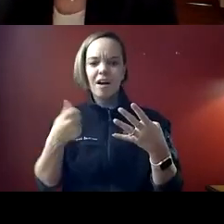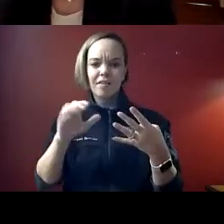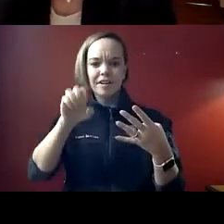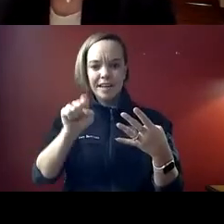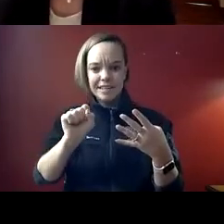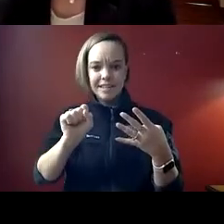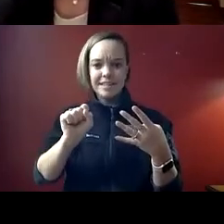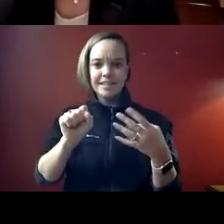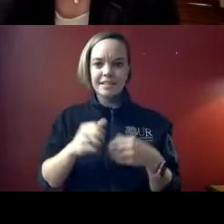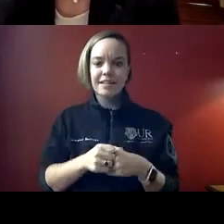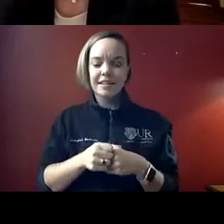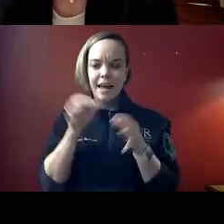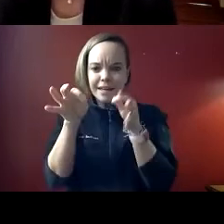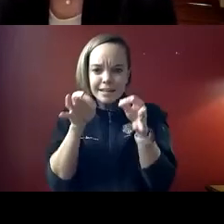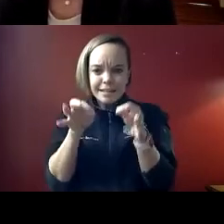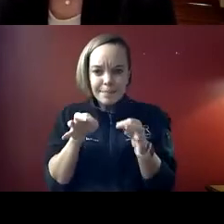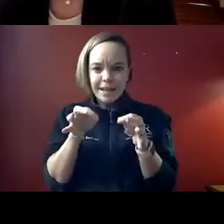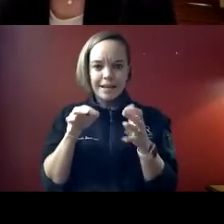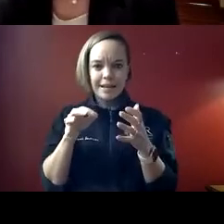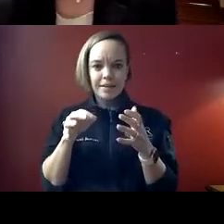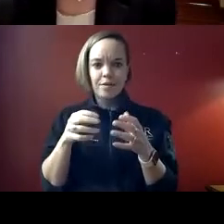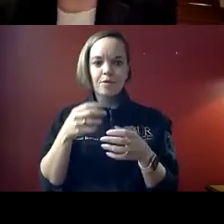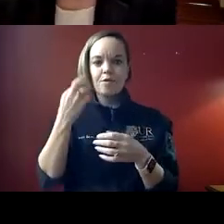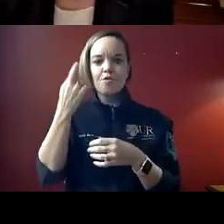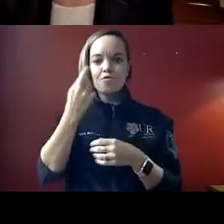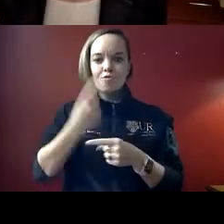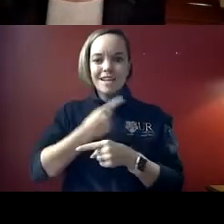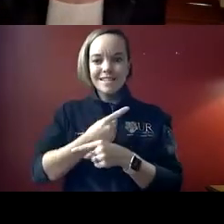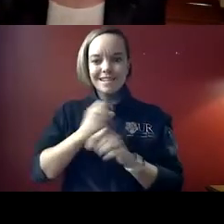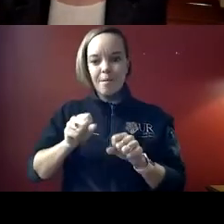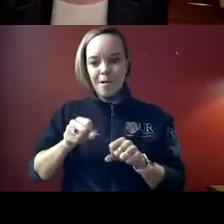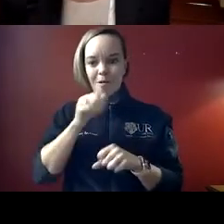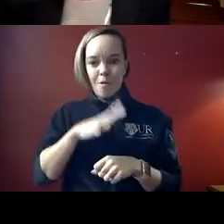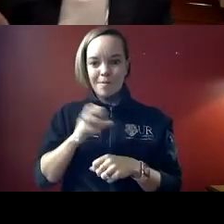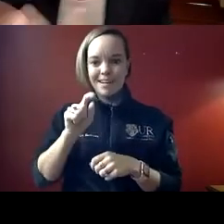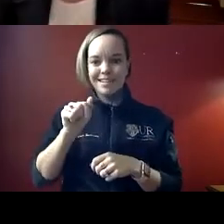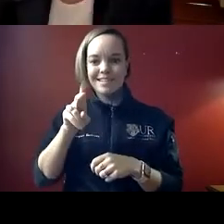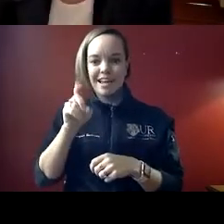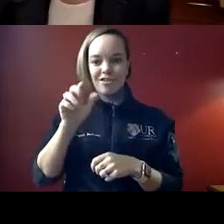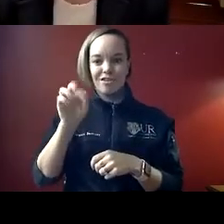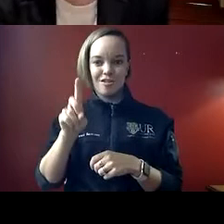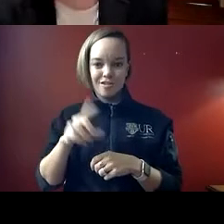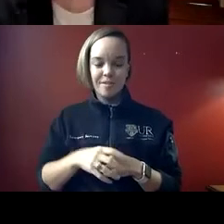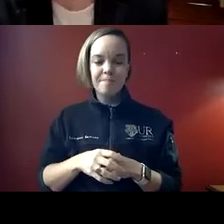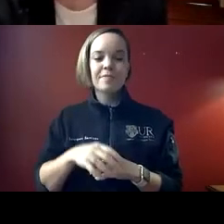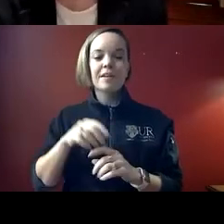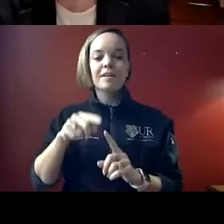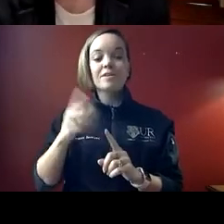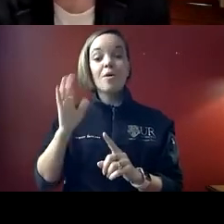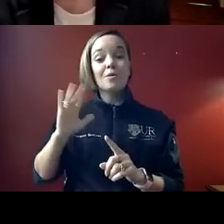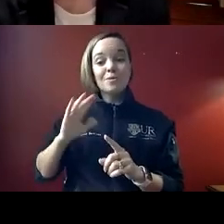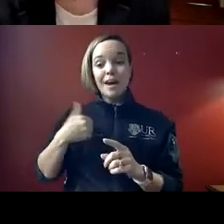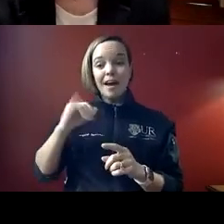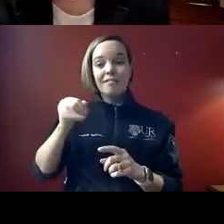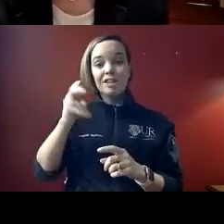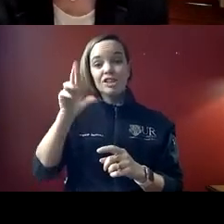the reasonable woman standard. So it used to be when there were jury instructions, they would